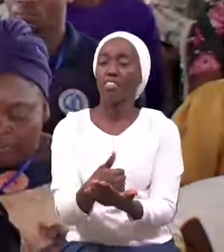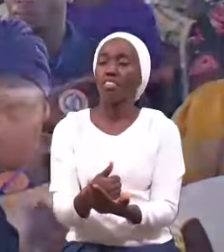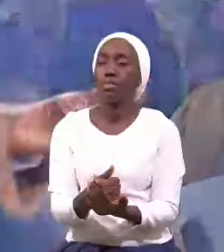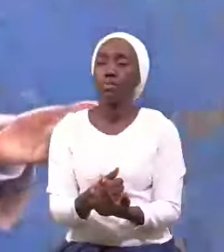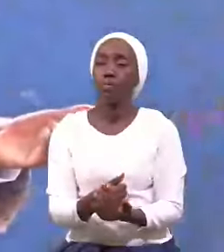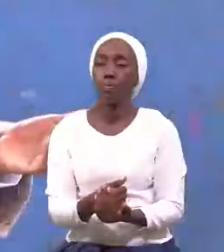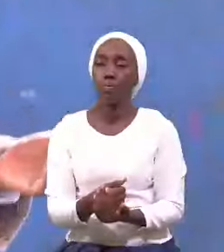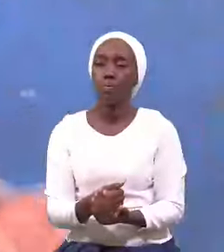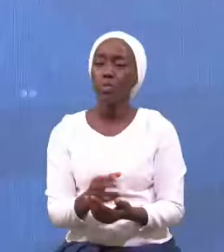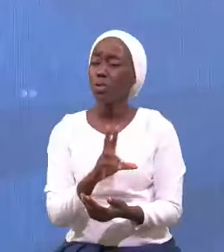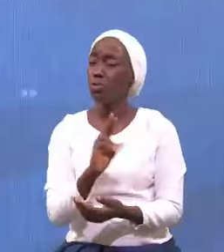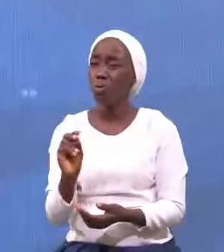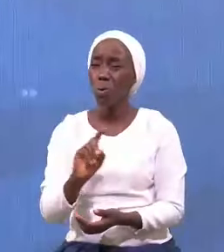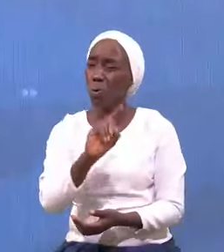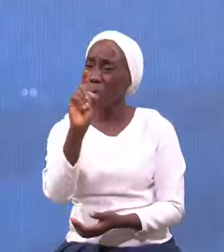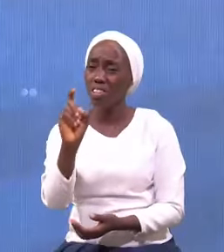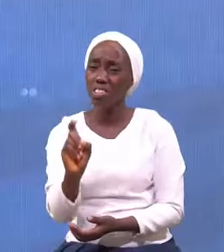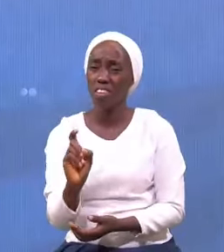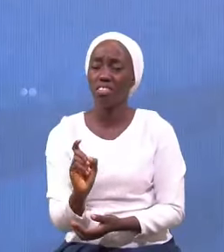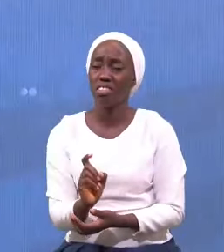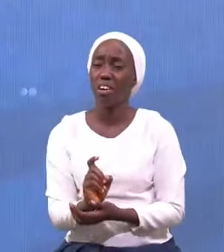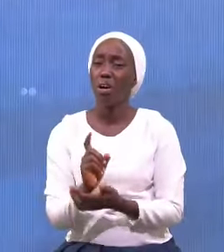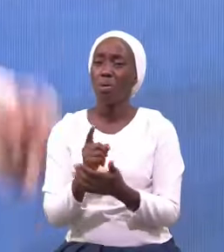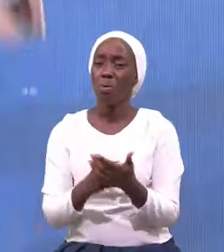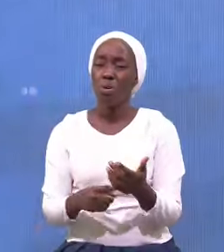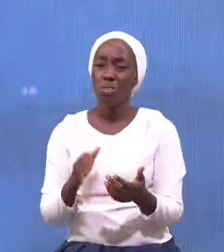No question. What will this man do?